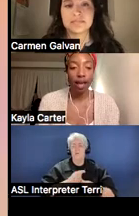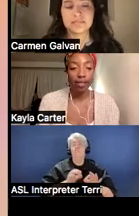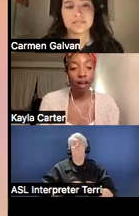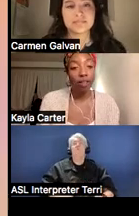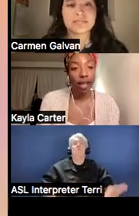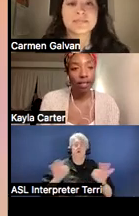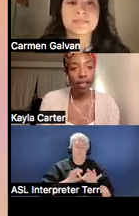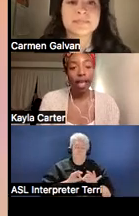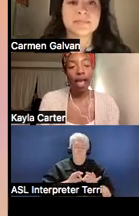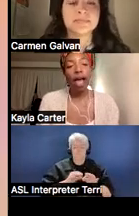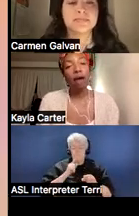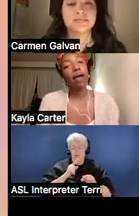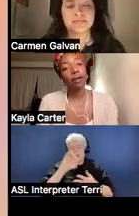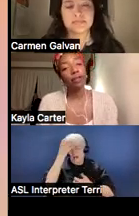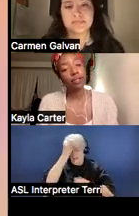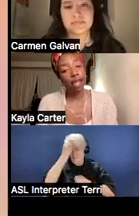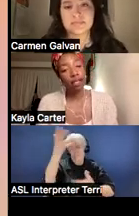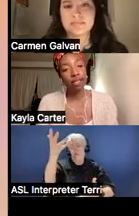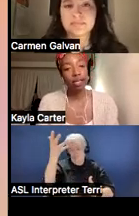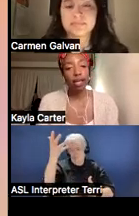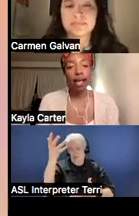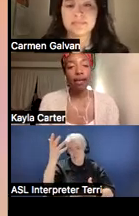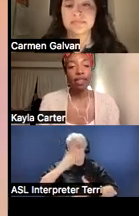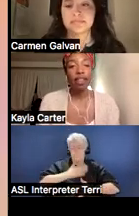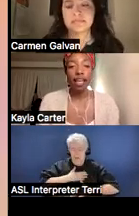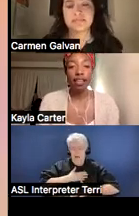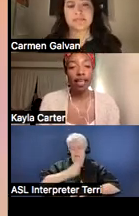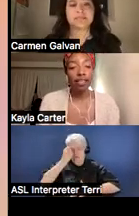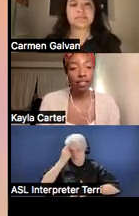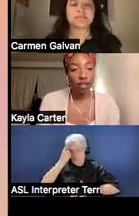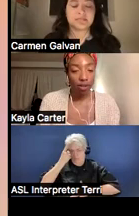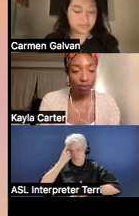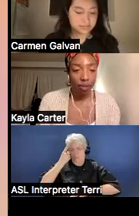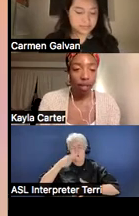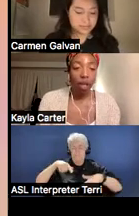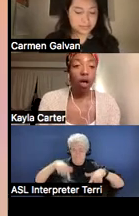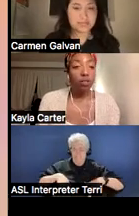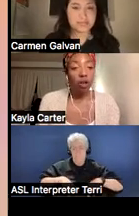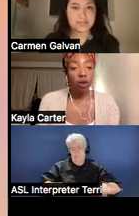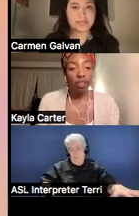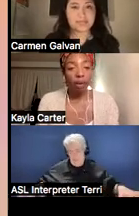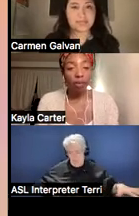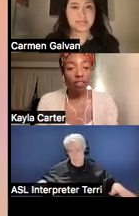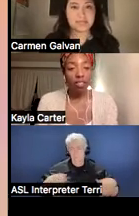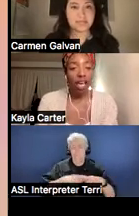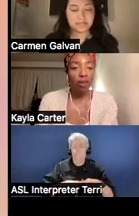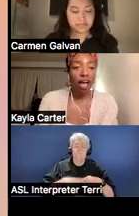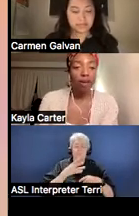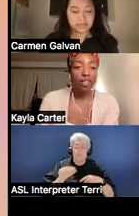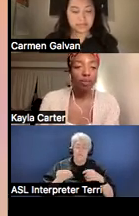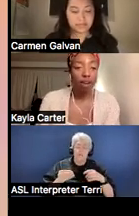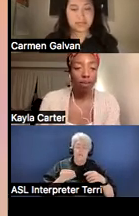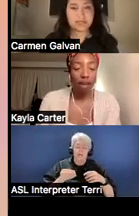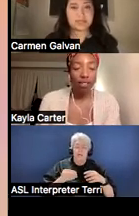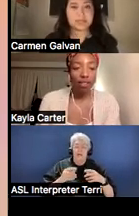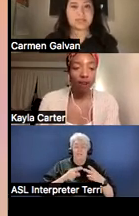that I decolonize how I understand the land that I exist on. Also, with that being said,